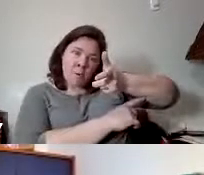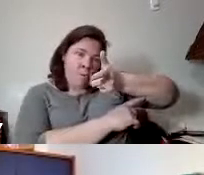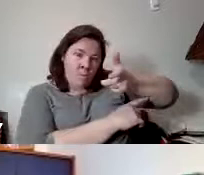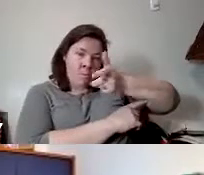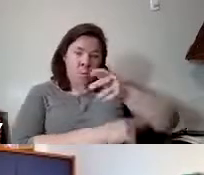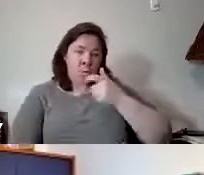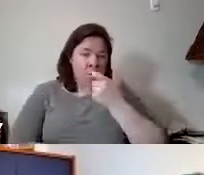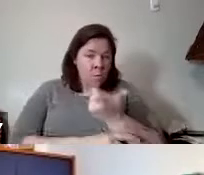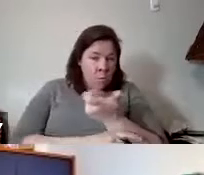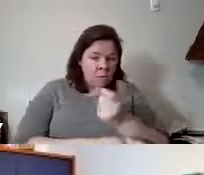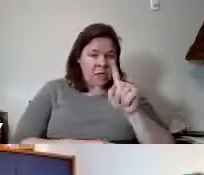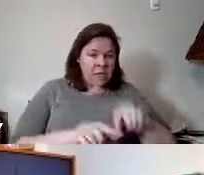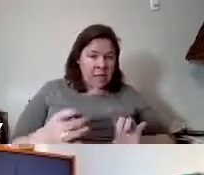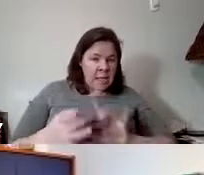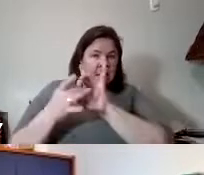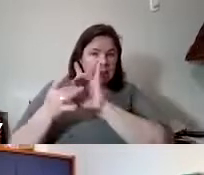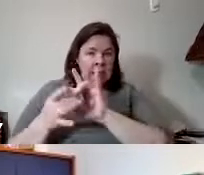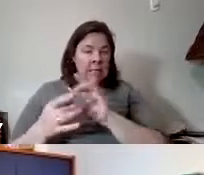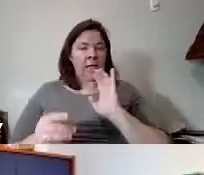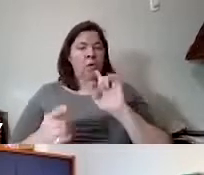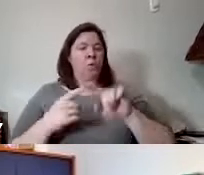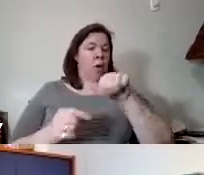us message our link to other people?